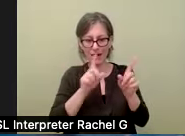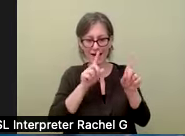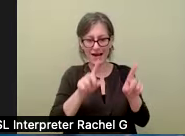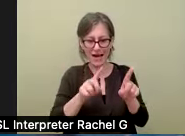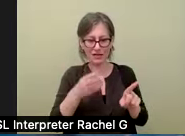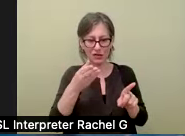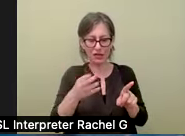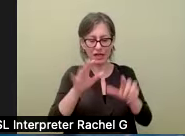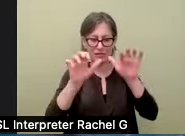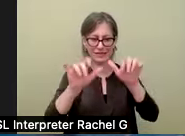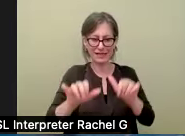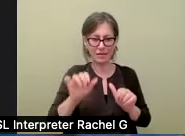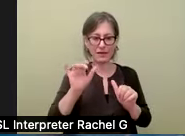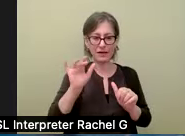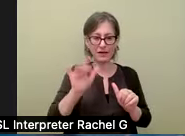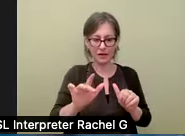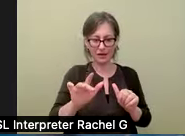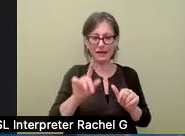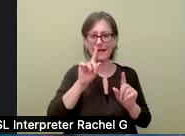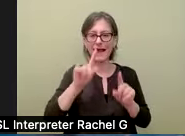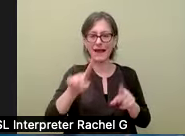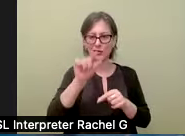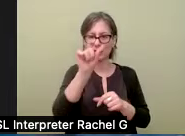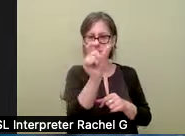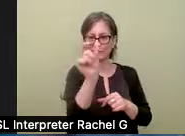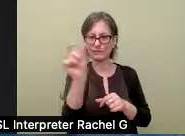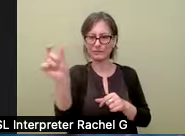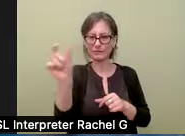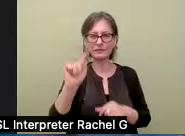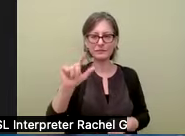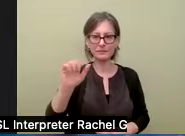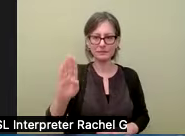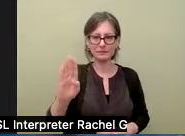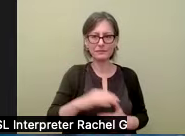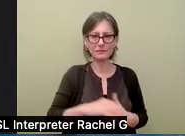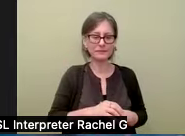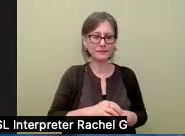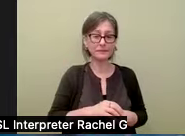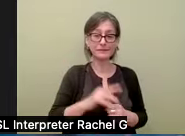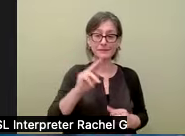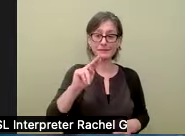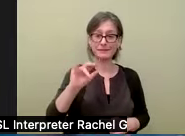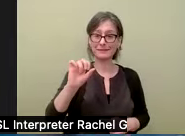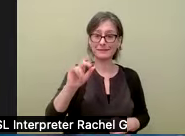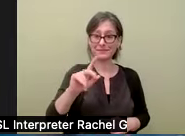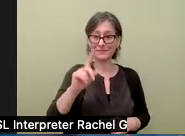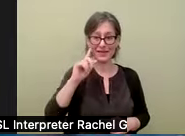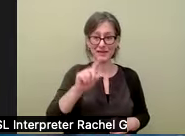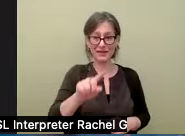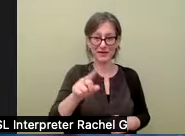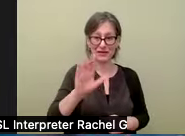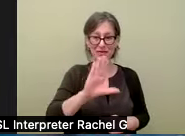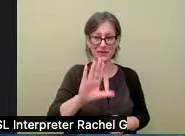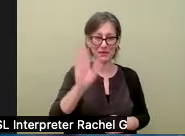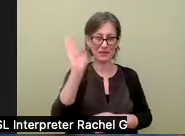by text by clicking on the Answered tab. And so Nick, I think your presentation has